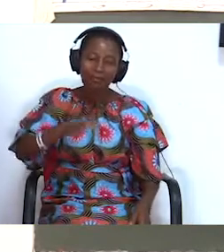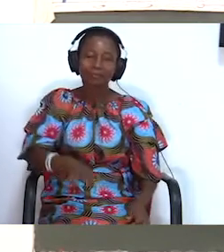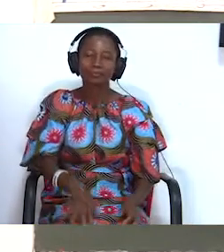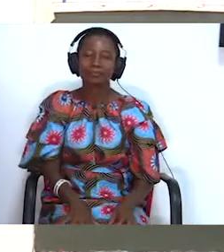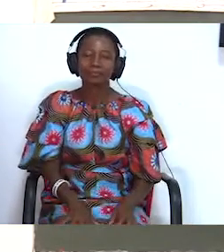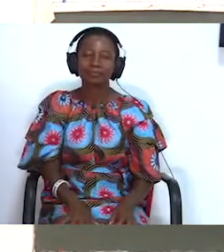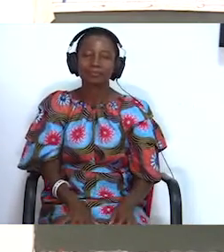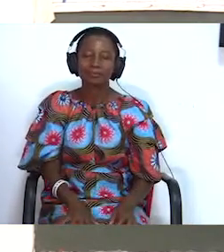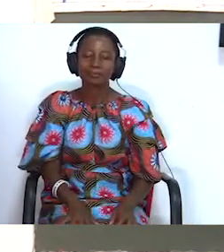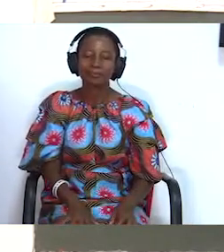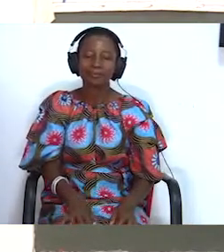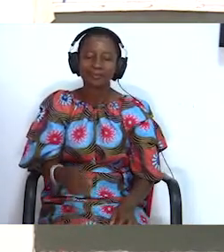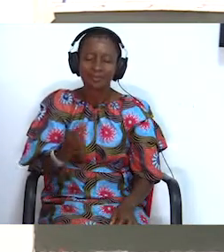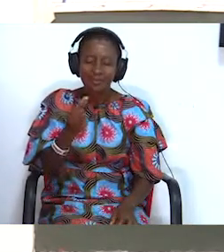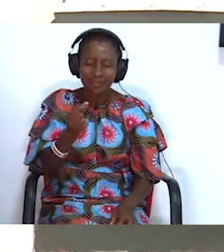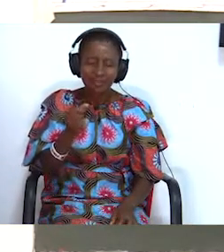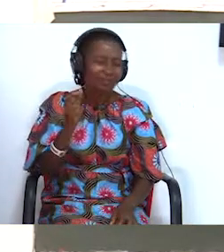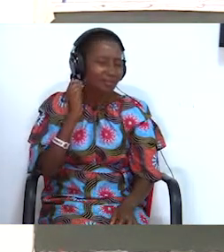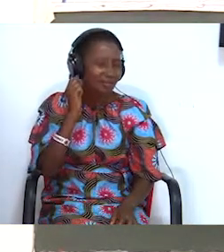arm.